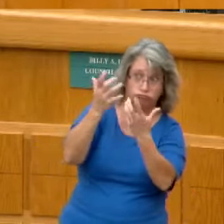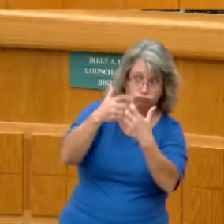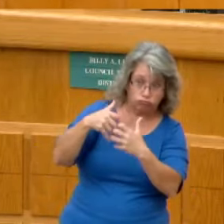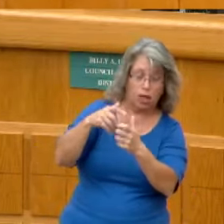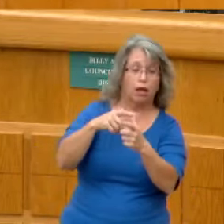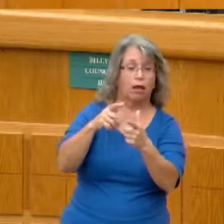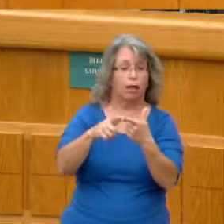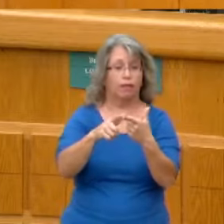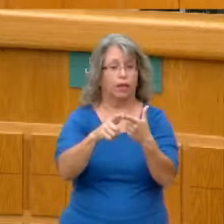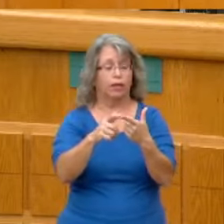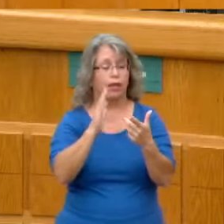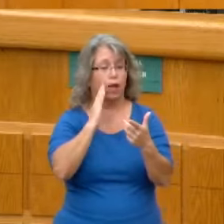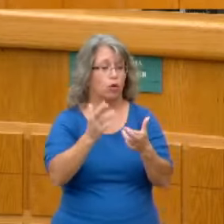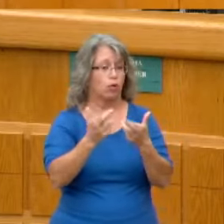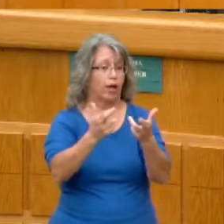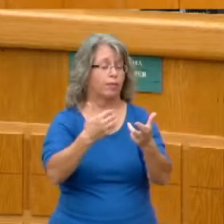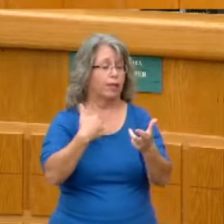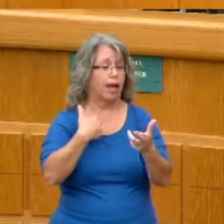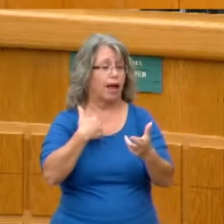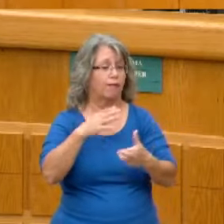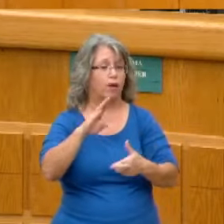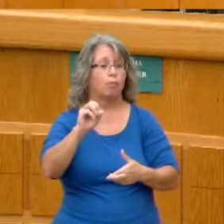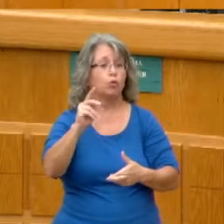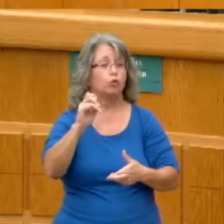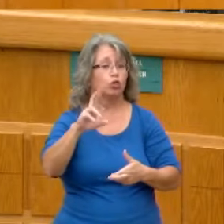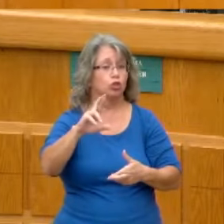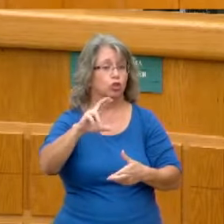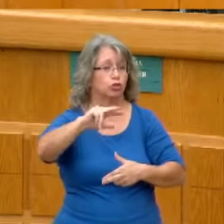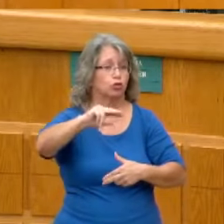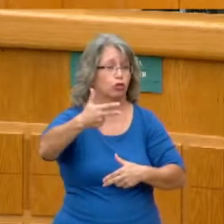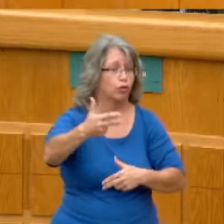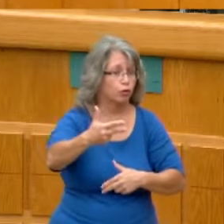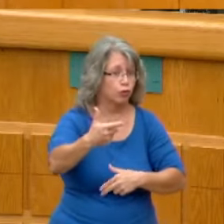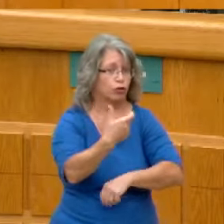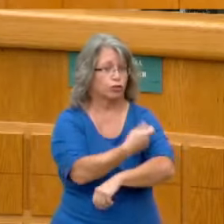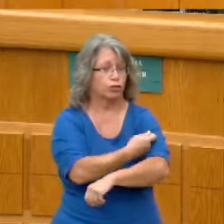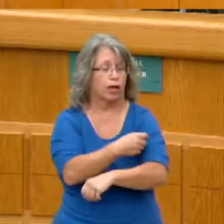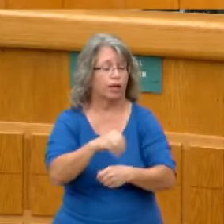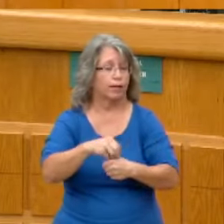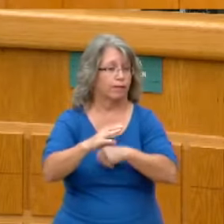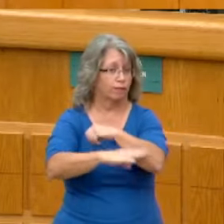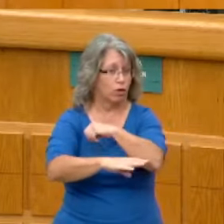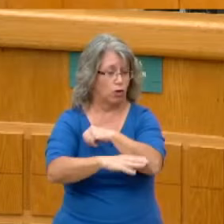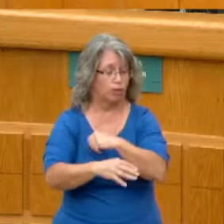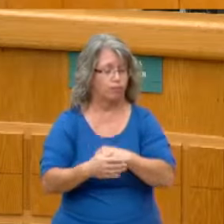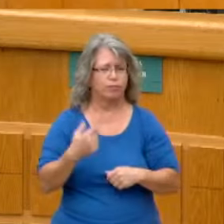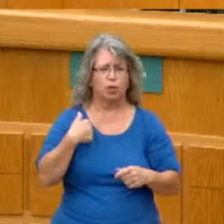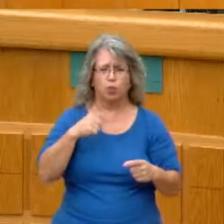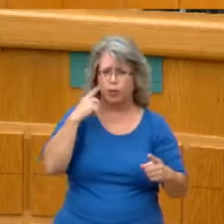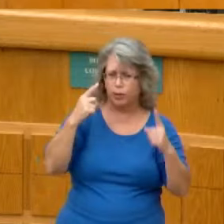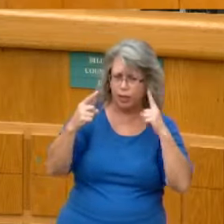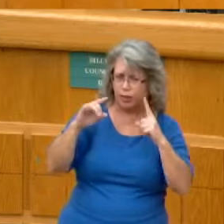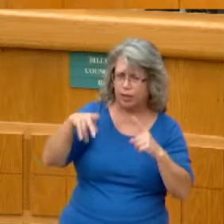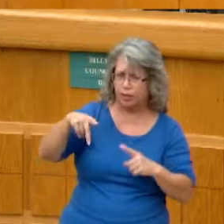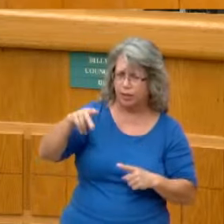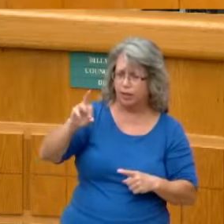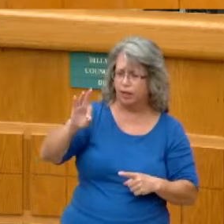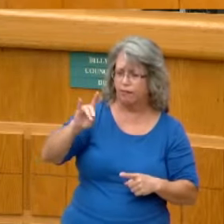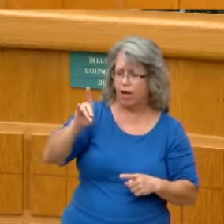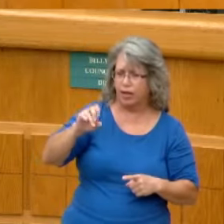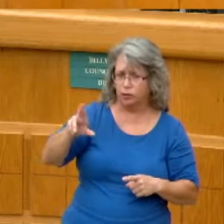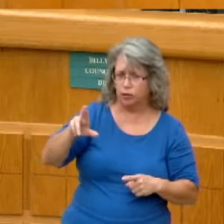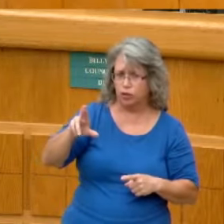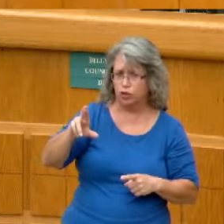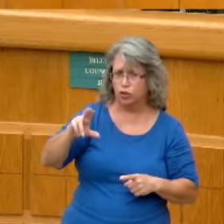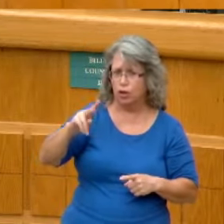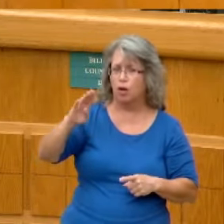meeting September 16th to determine the next steps in the booster process. We are hearing that the Pfizer booster may be